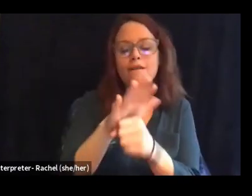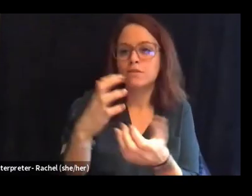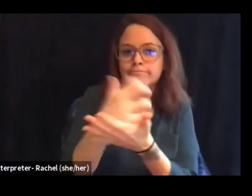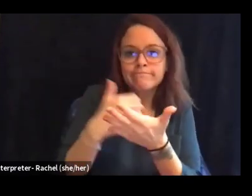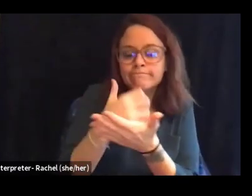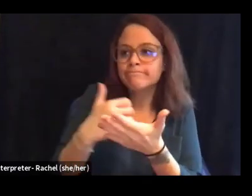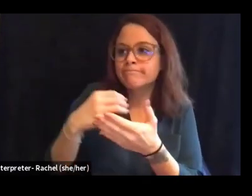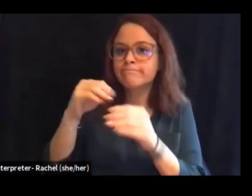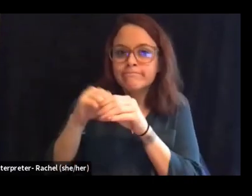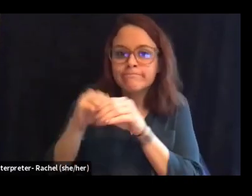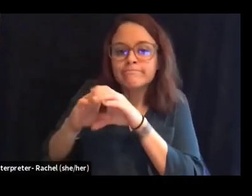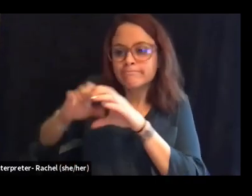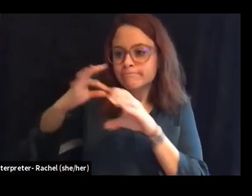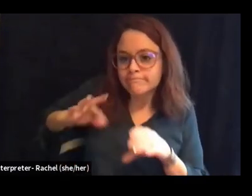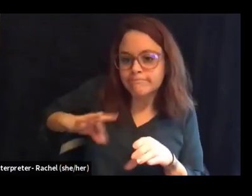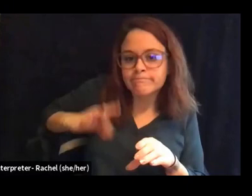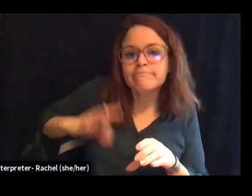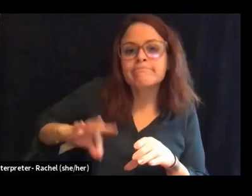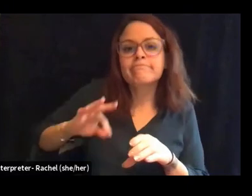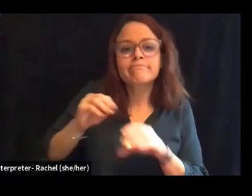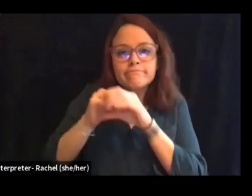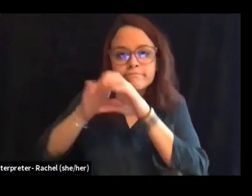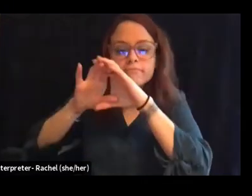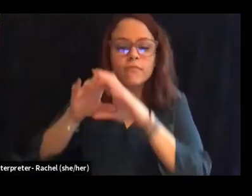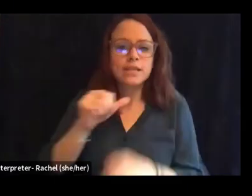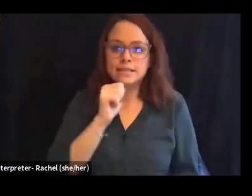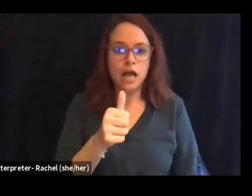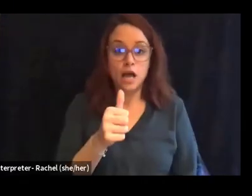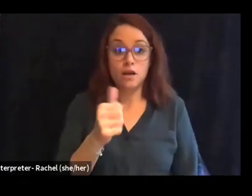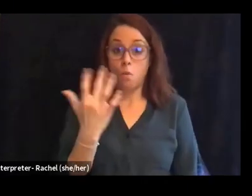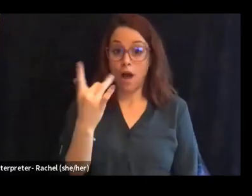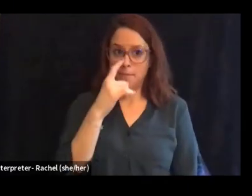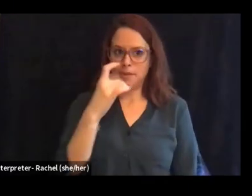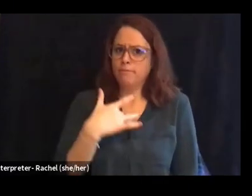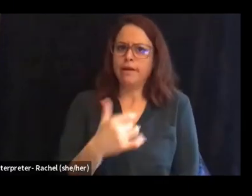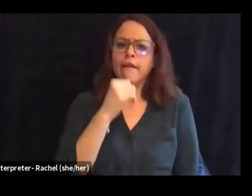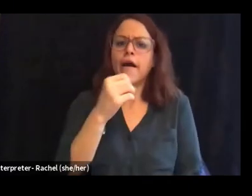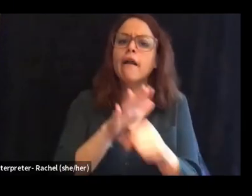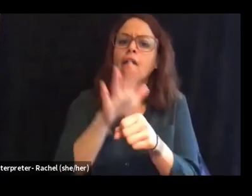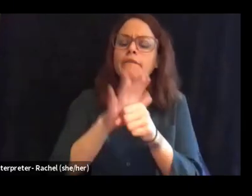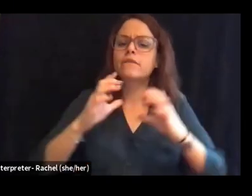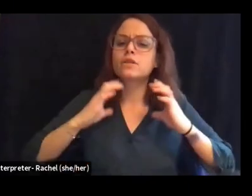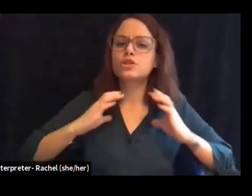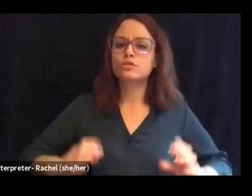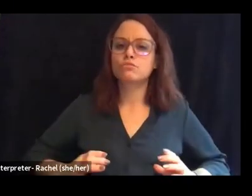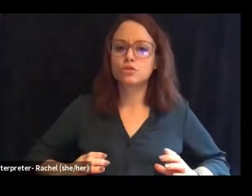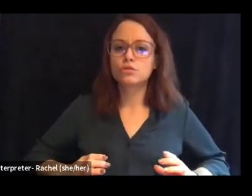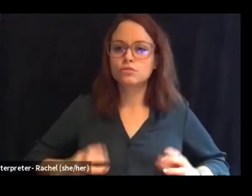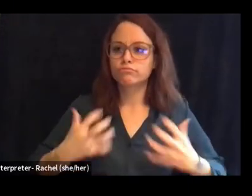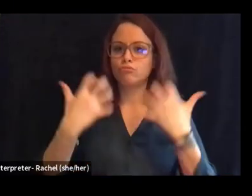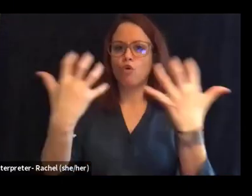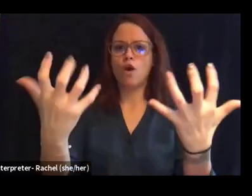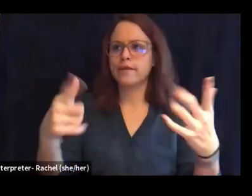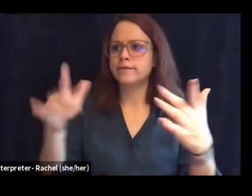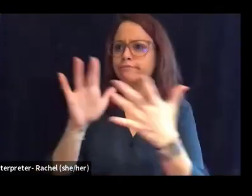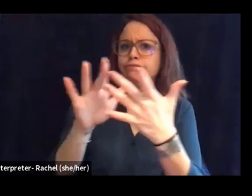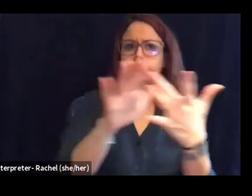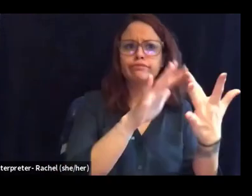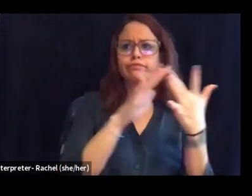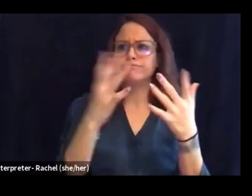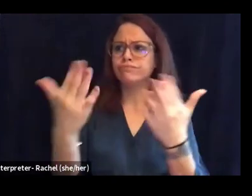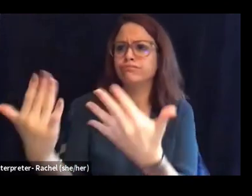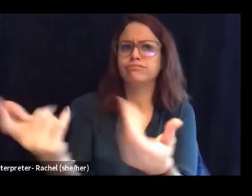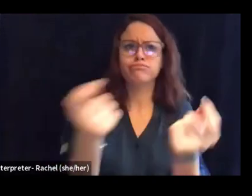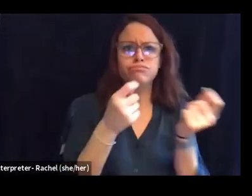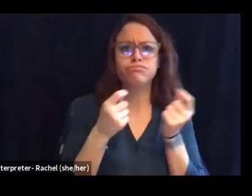revenue? Generally because they just don't have enough customers. And the reason they don't have enough customers is because they